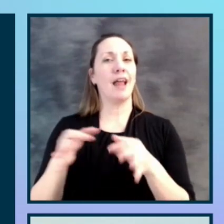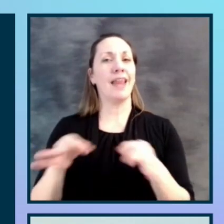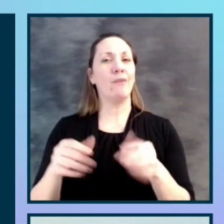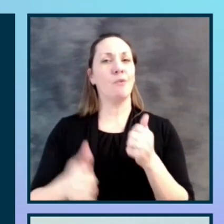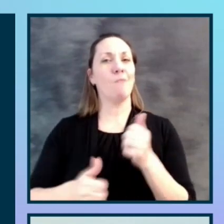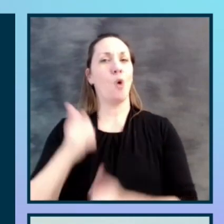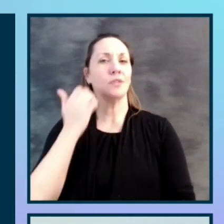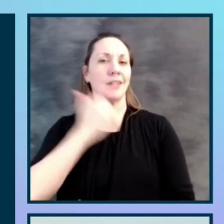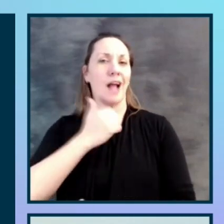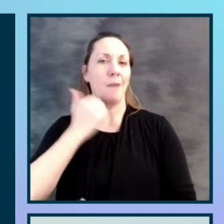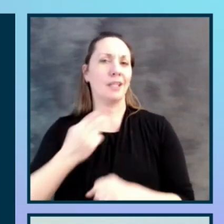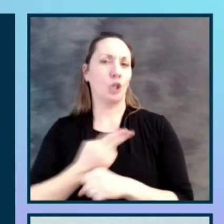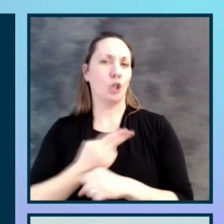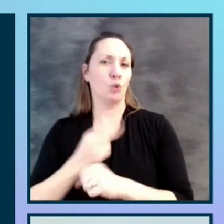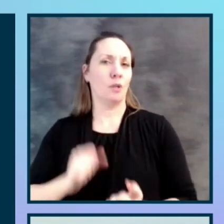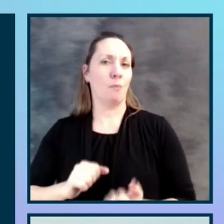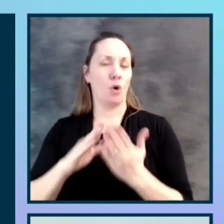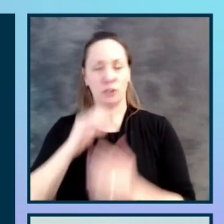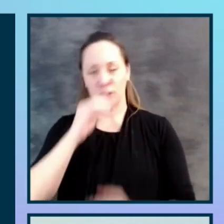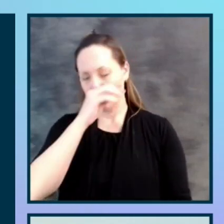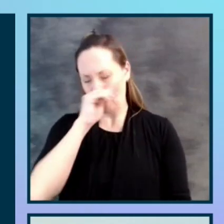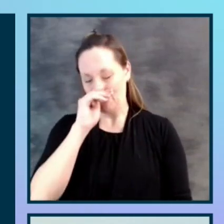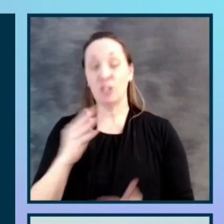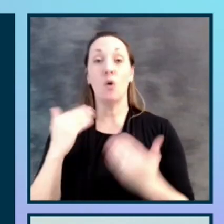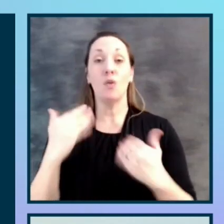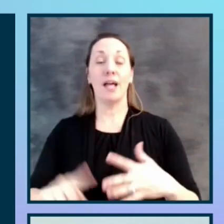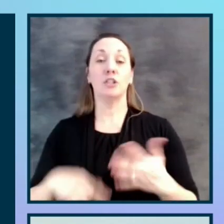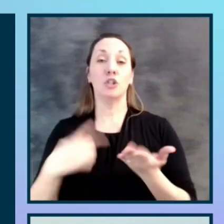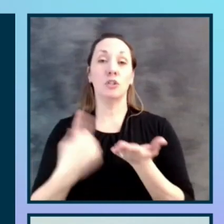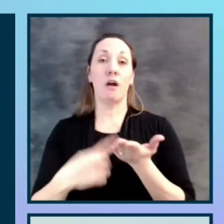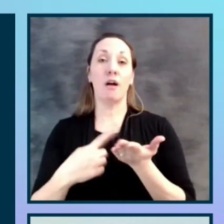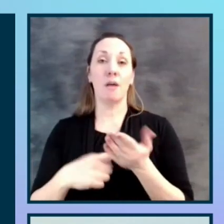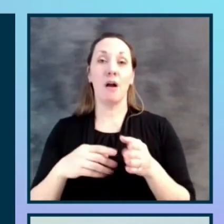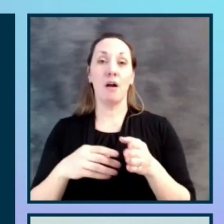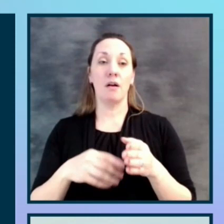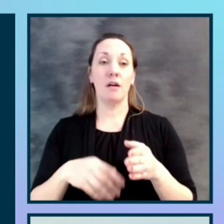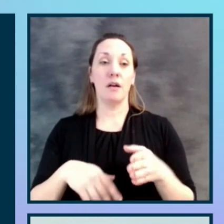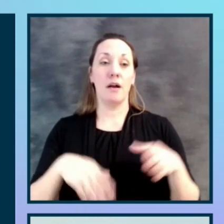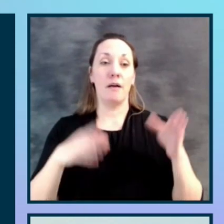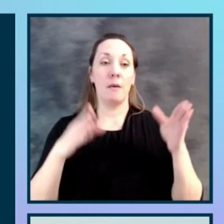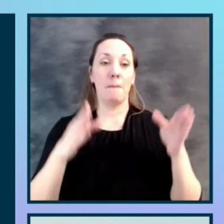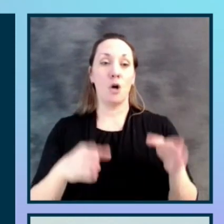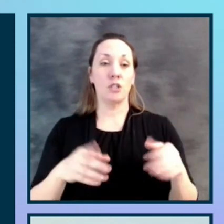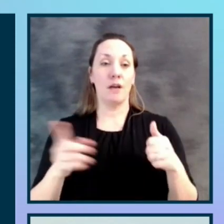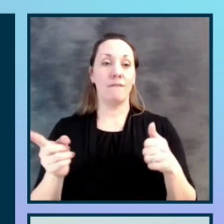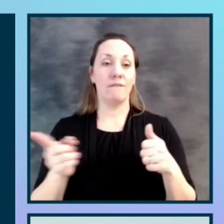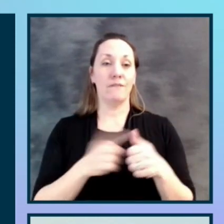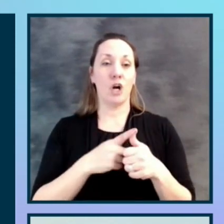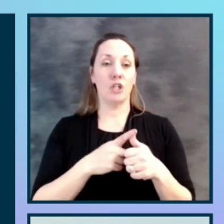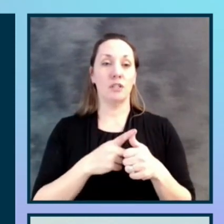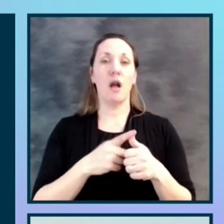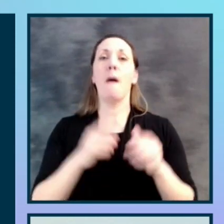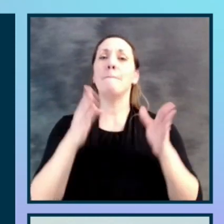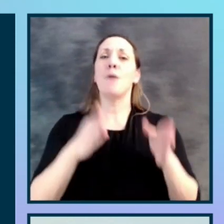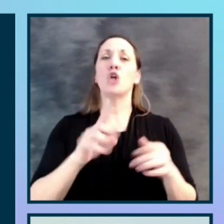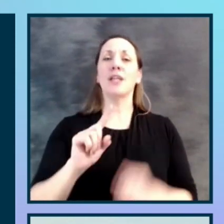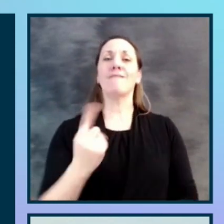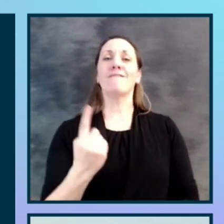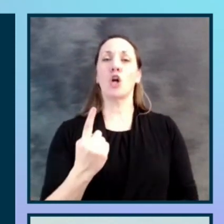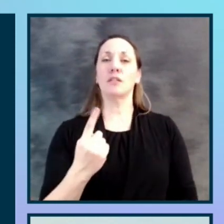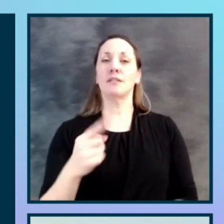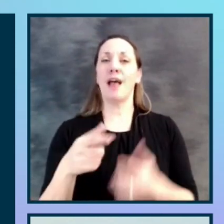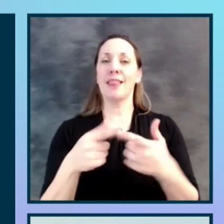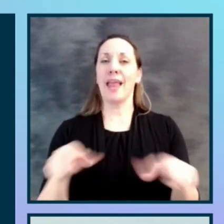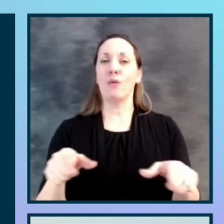approaches. So let's talk about person-first language. Person-first language emphasizes